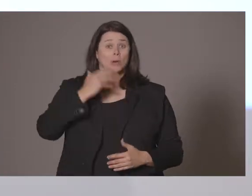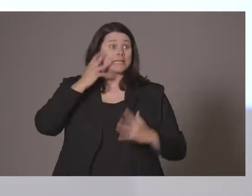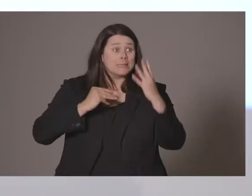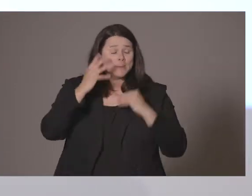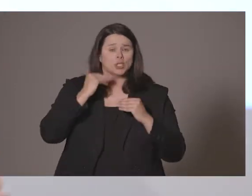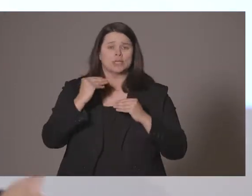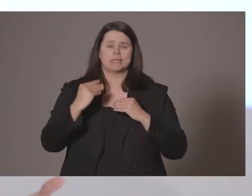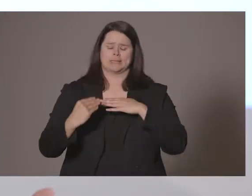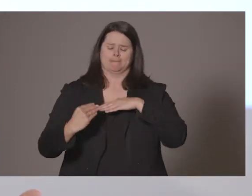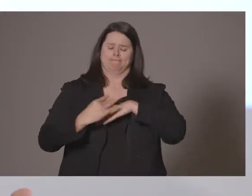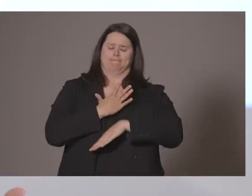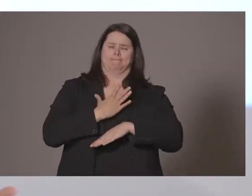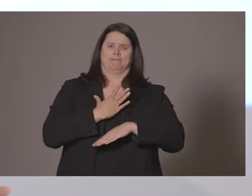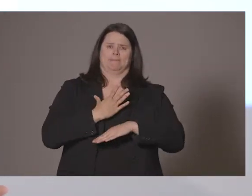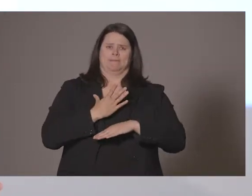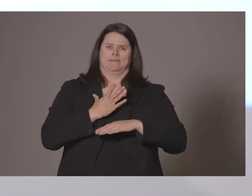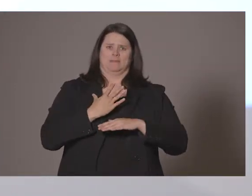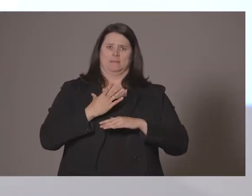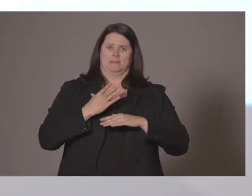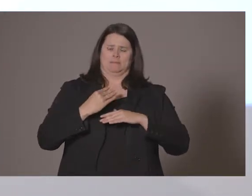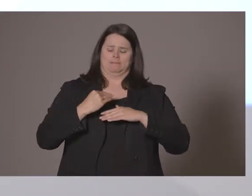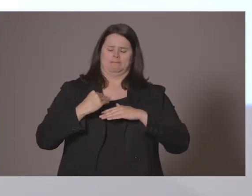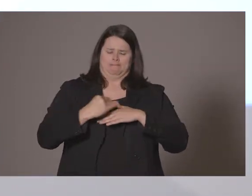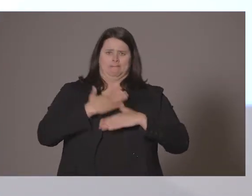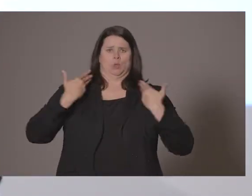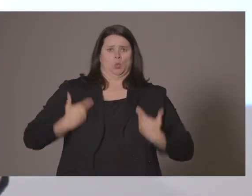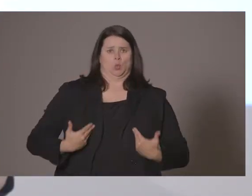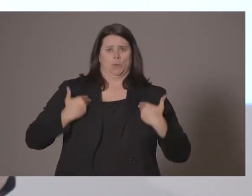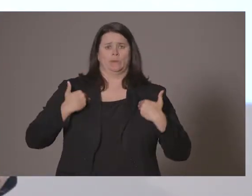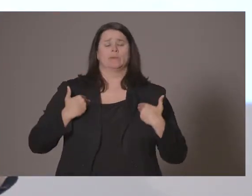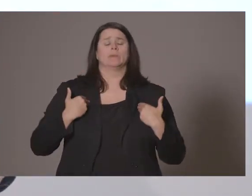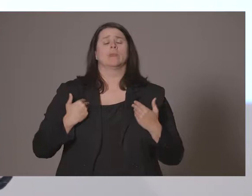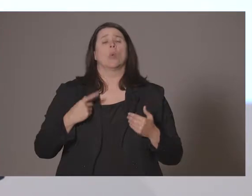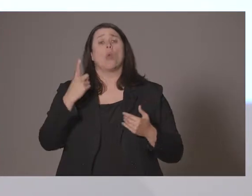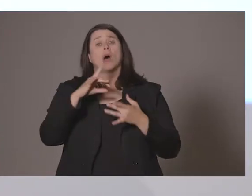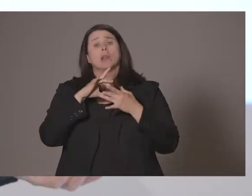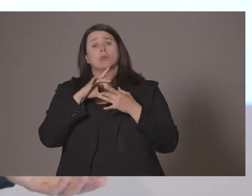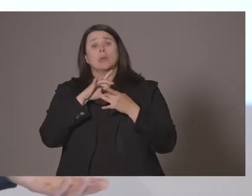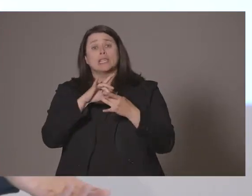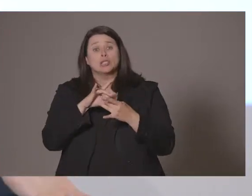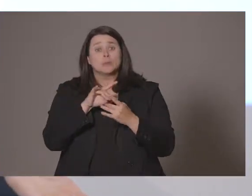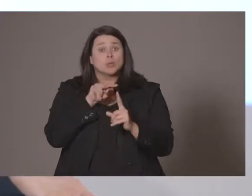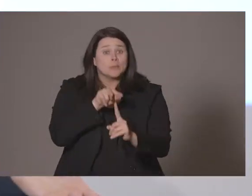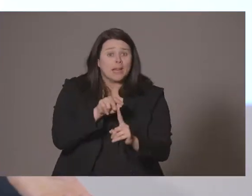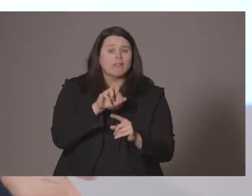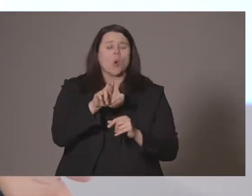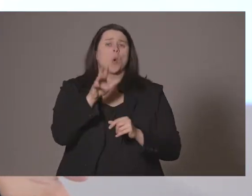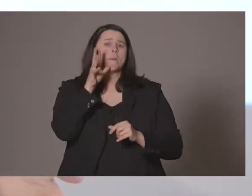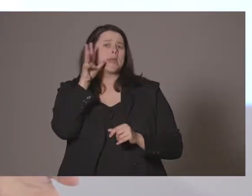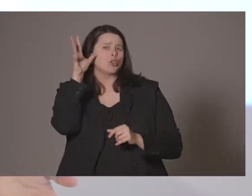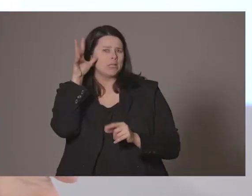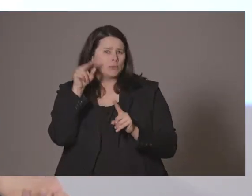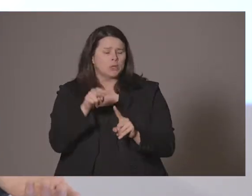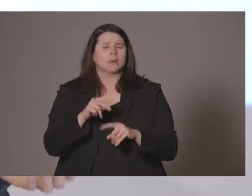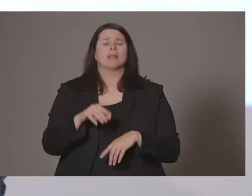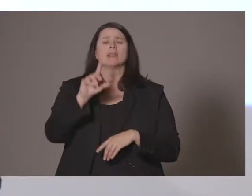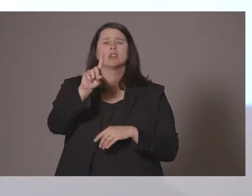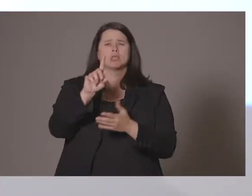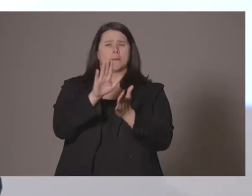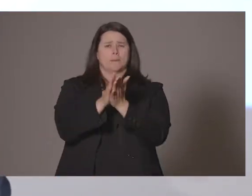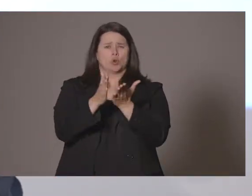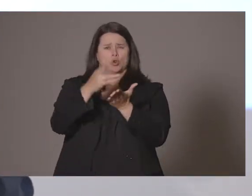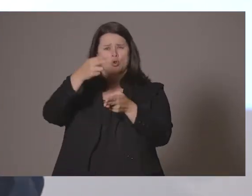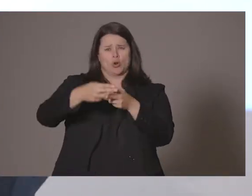the books that really encapsulates this well from a parenting or relationship perspective is Parenting from the Inside Out by Dan Siegel,